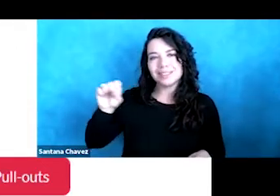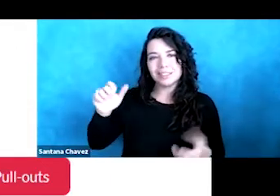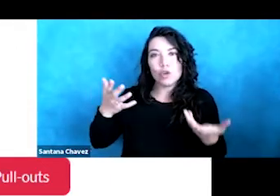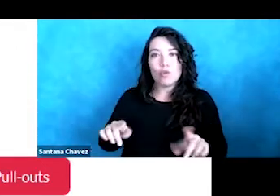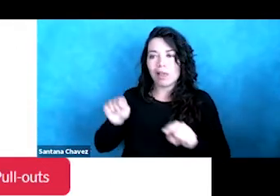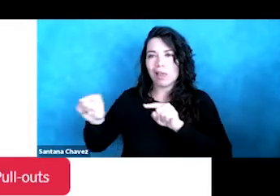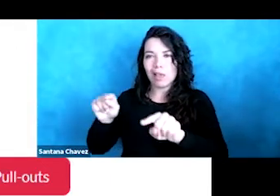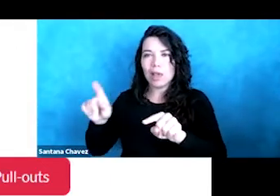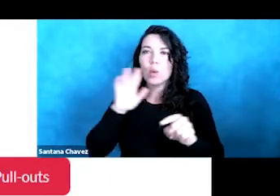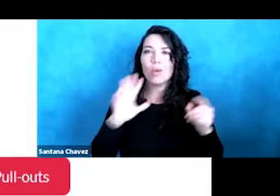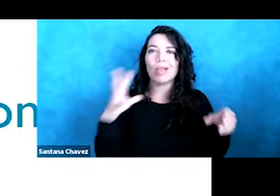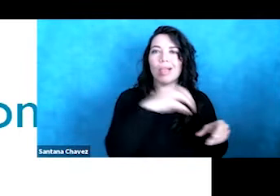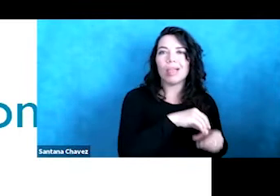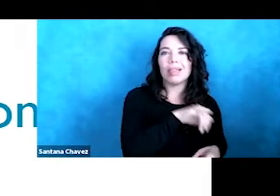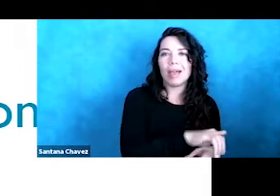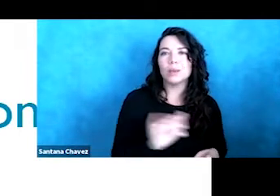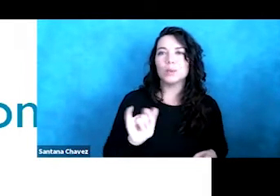Next slide, please.